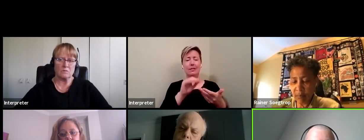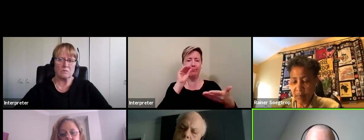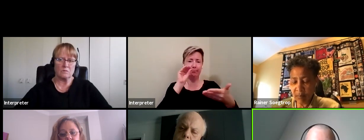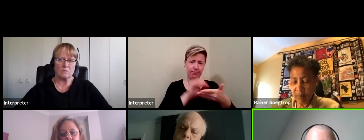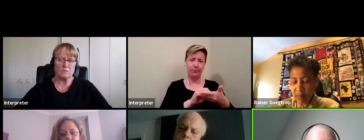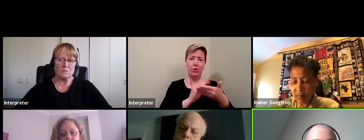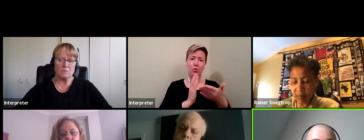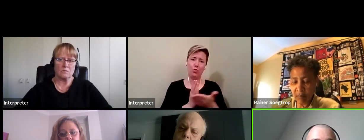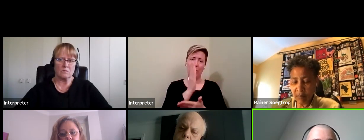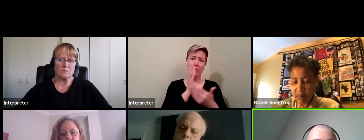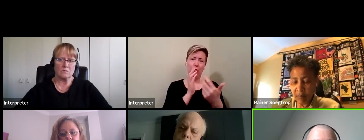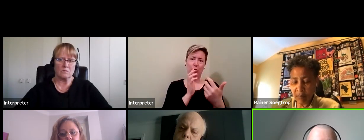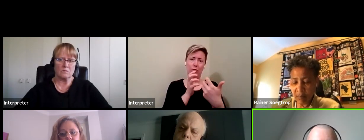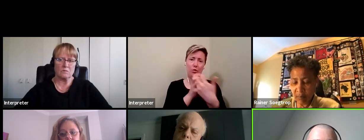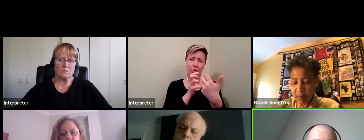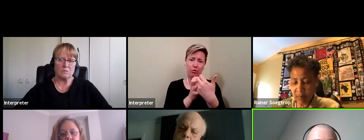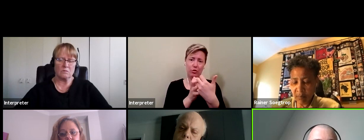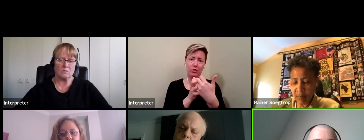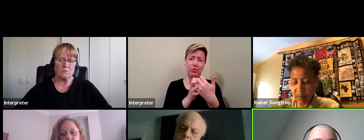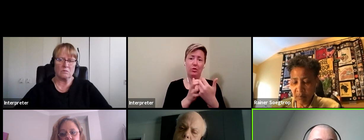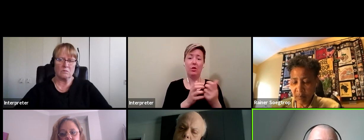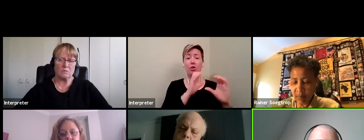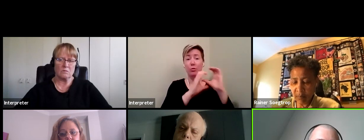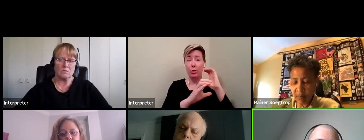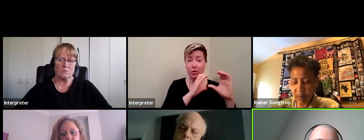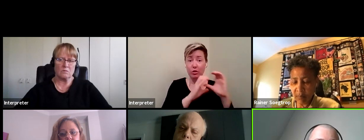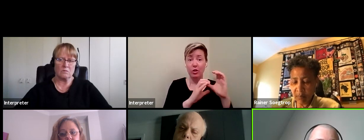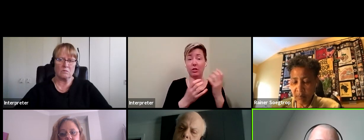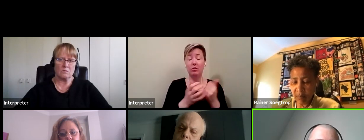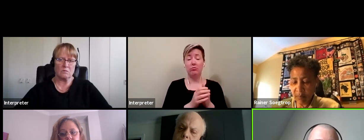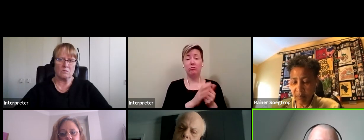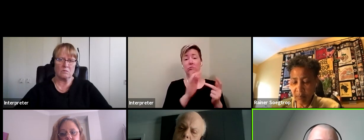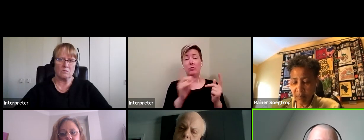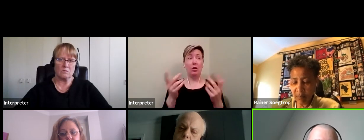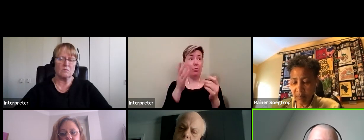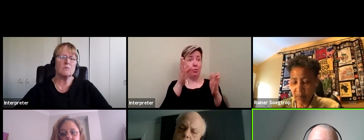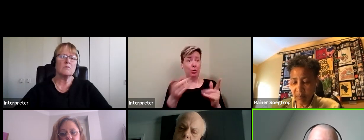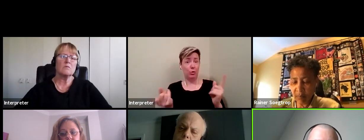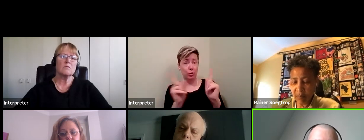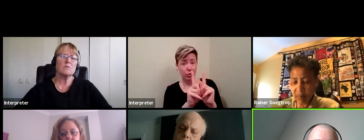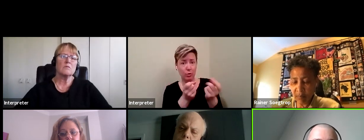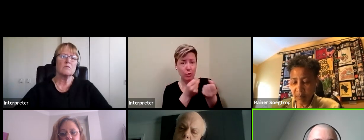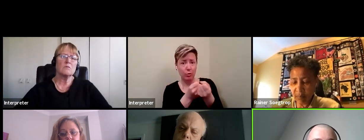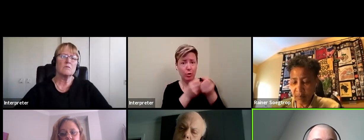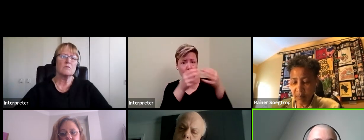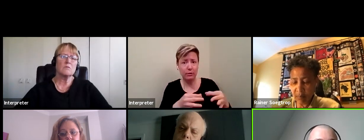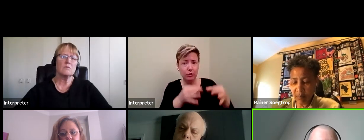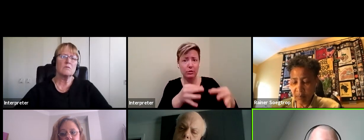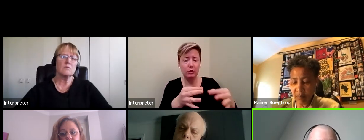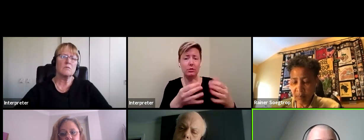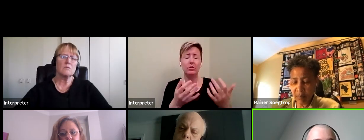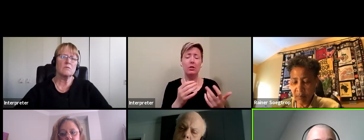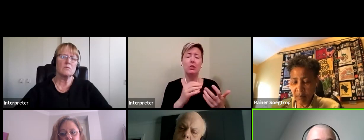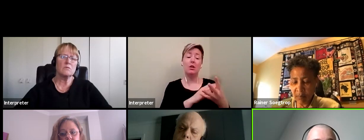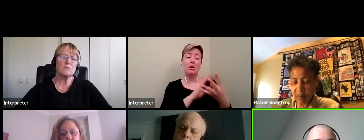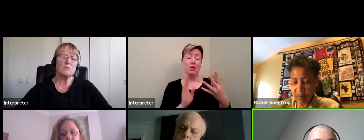as communication, supported decision-making, and other really critical and important supports. And